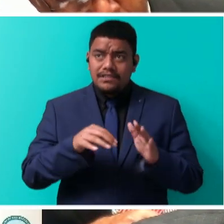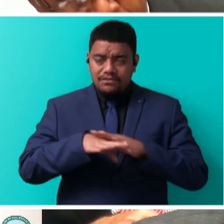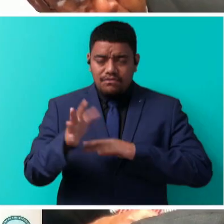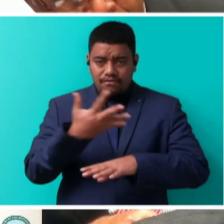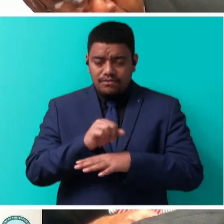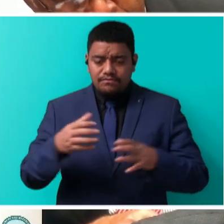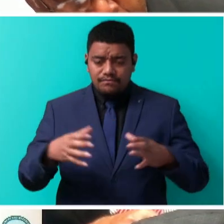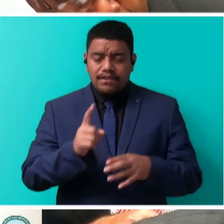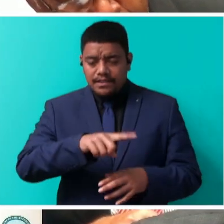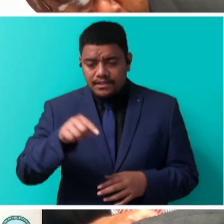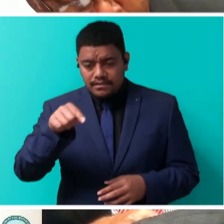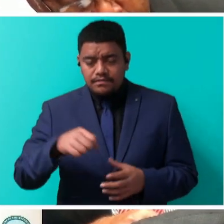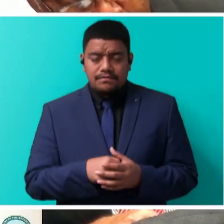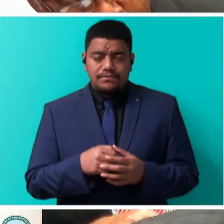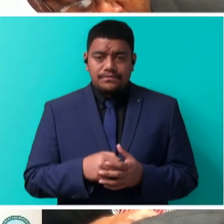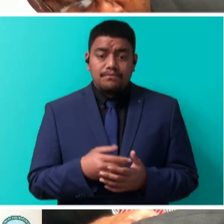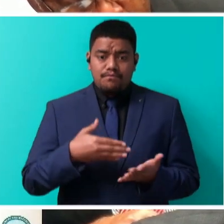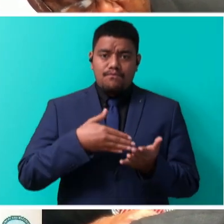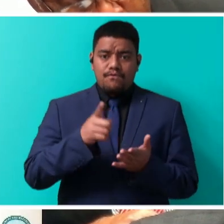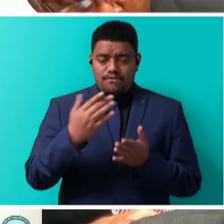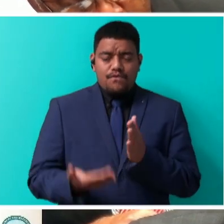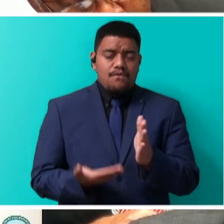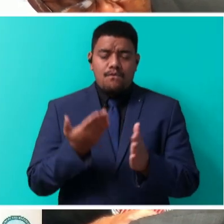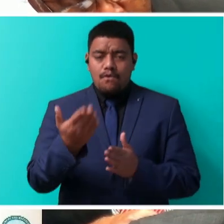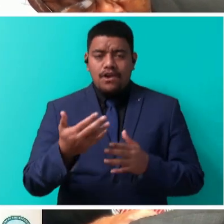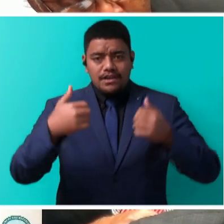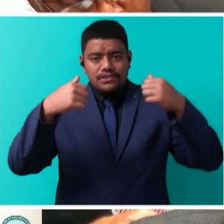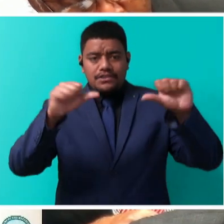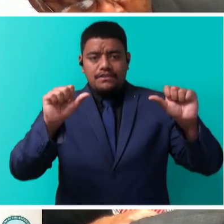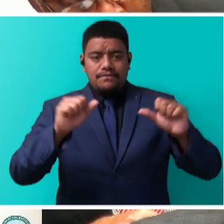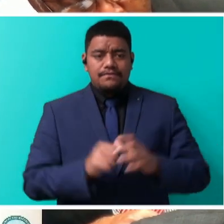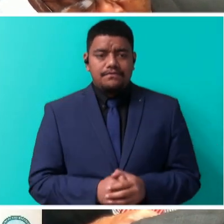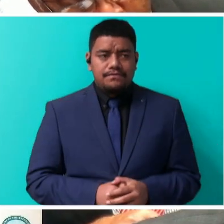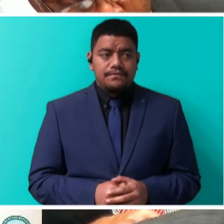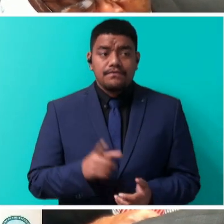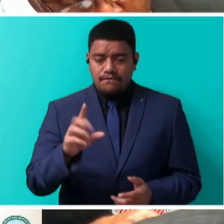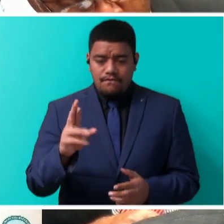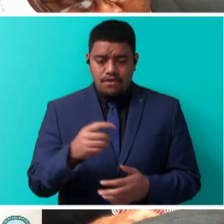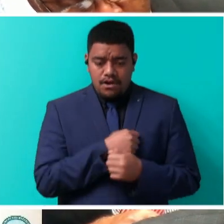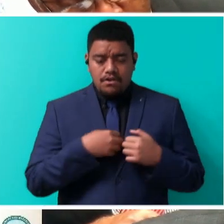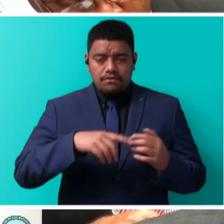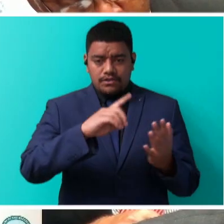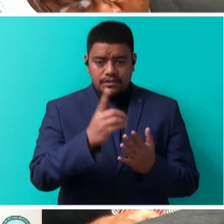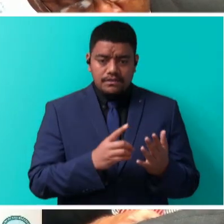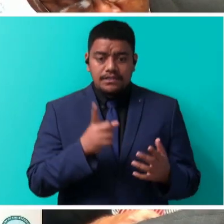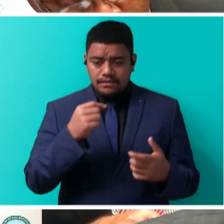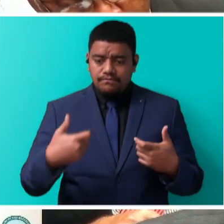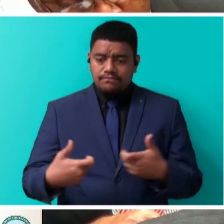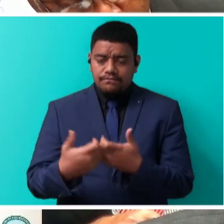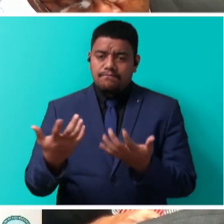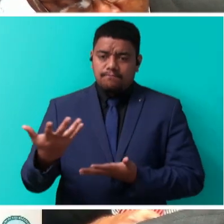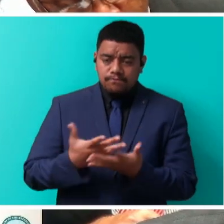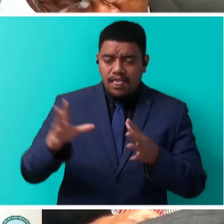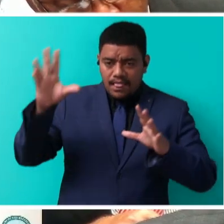The attendance to this yearly conference have proven to be rewarding and impactful for our legislative drafters, and they get to engage in dialogue and